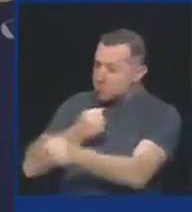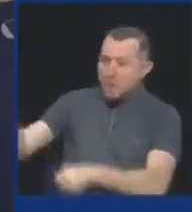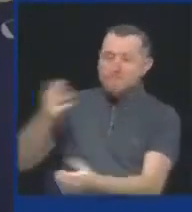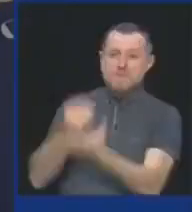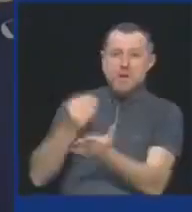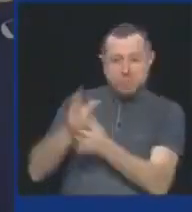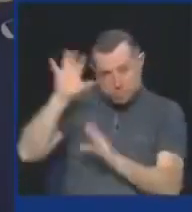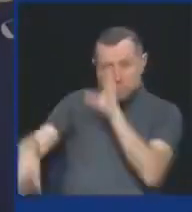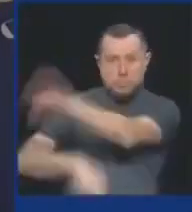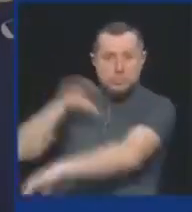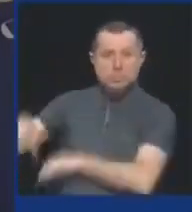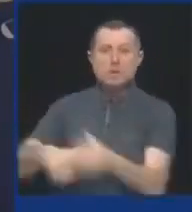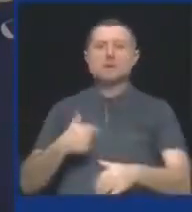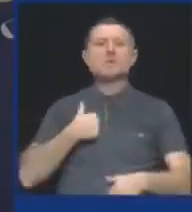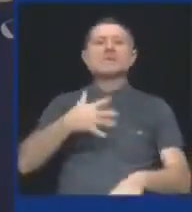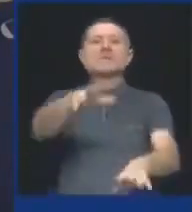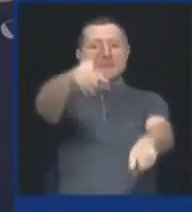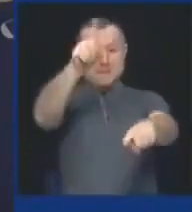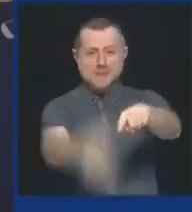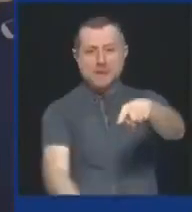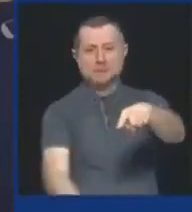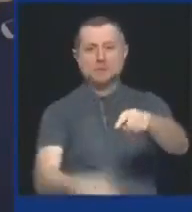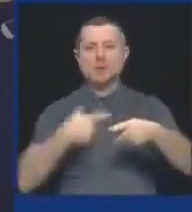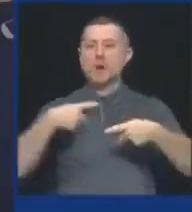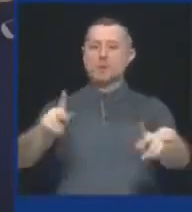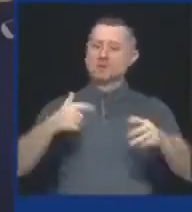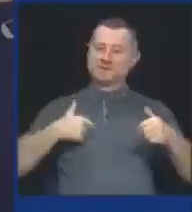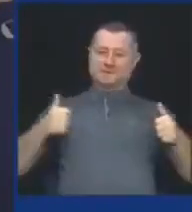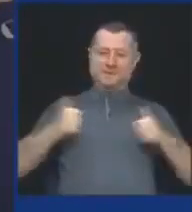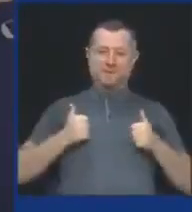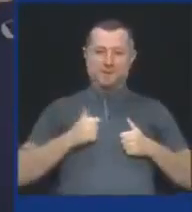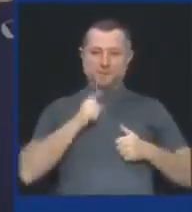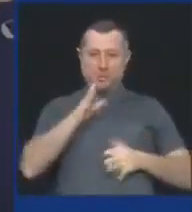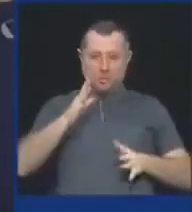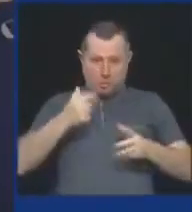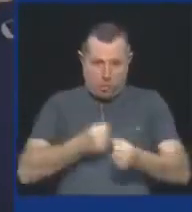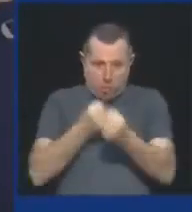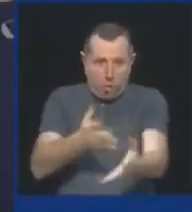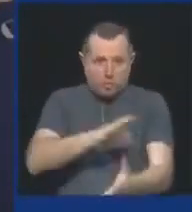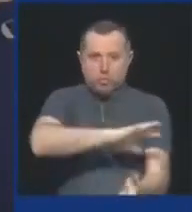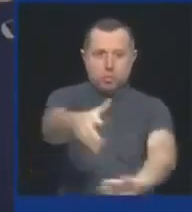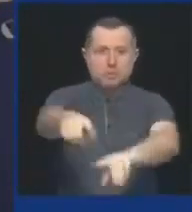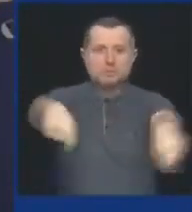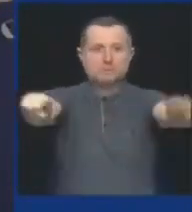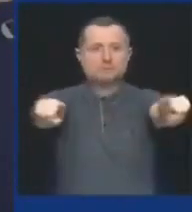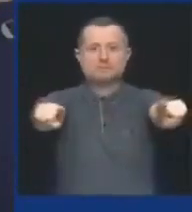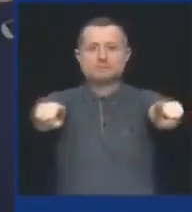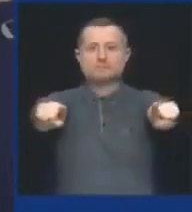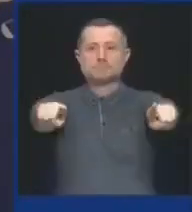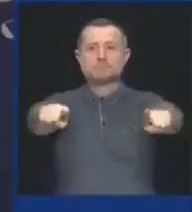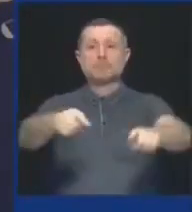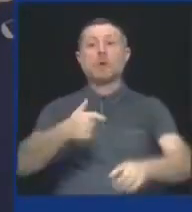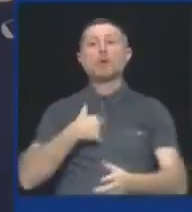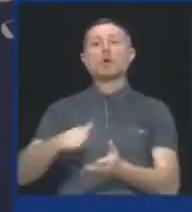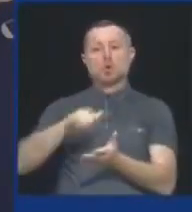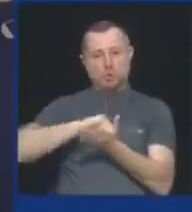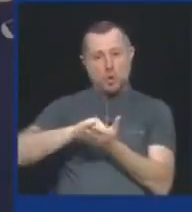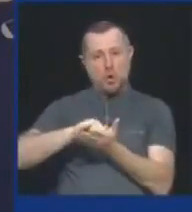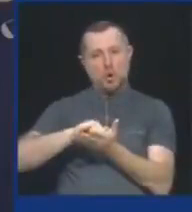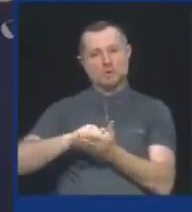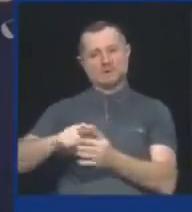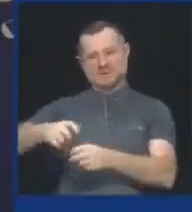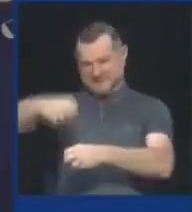I cannot be the cause of that. New York tough means New York